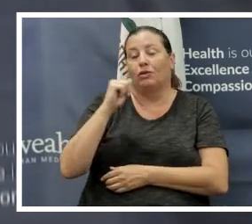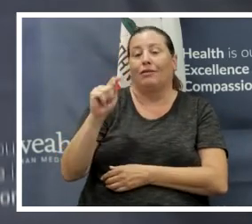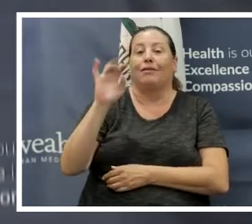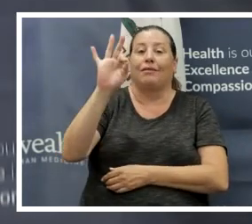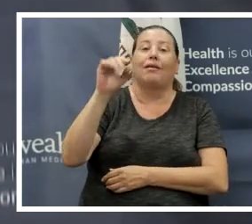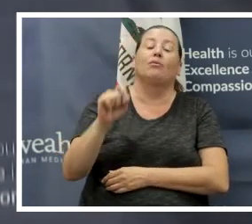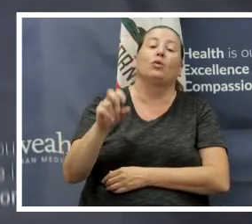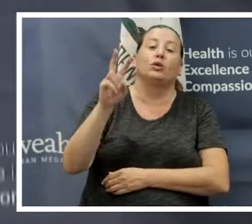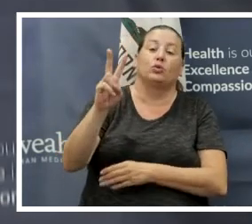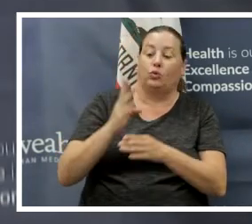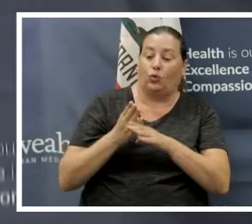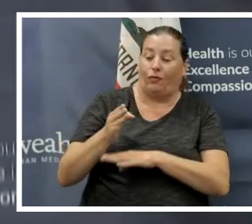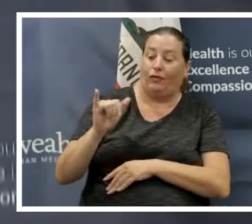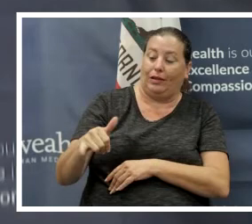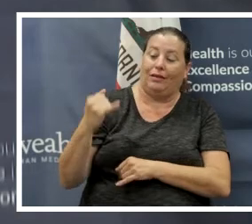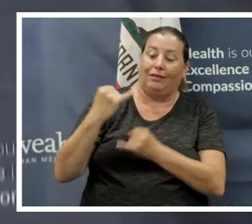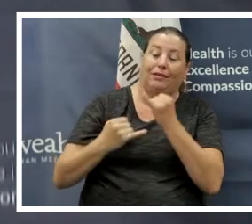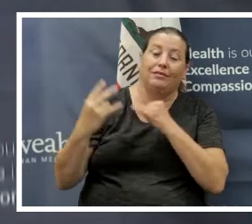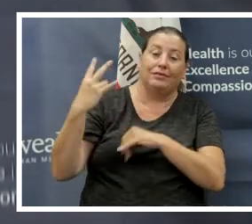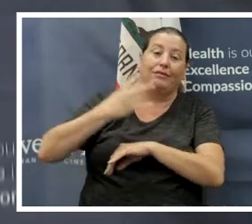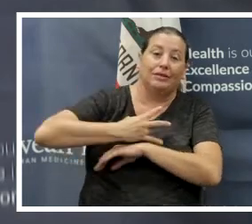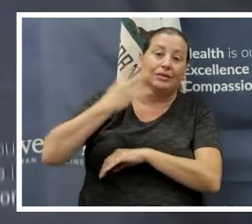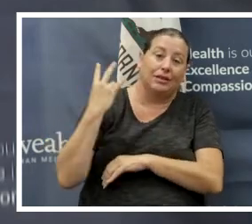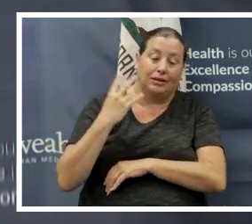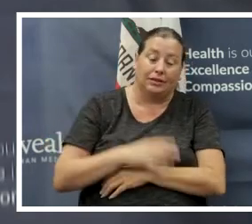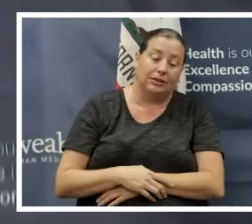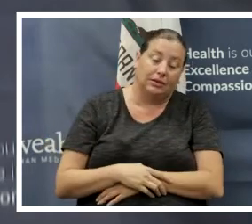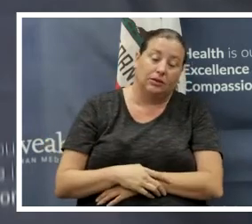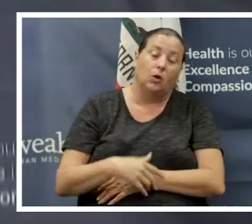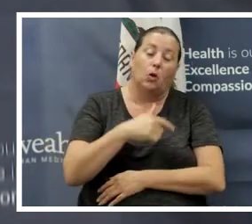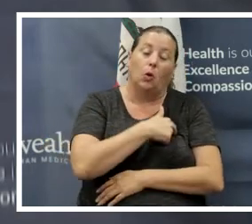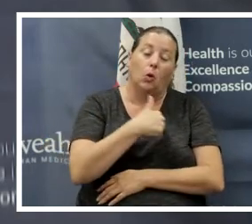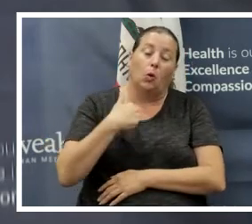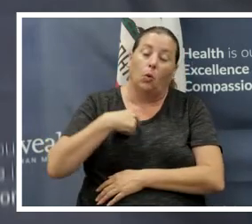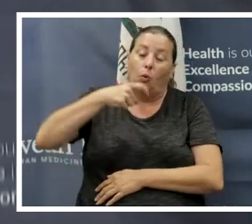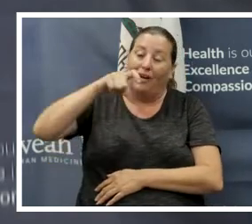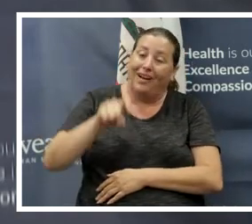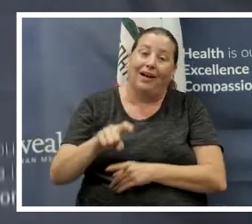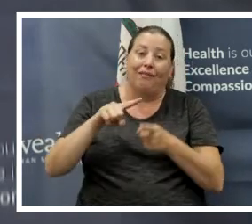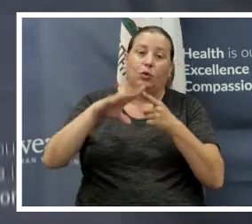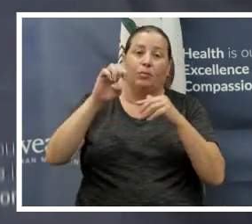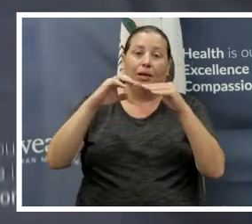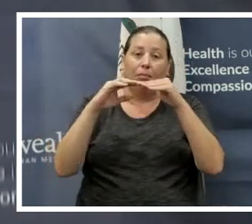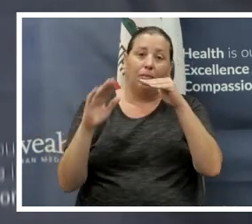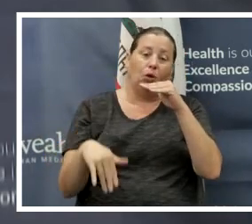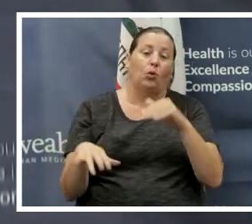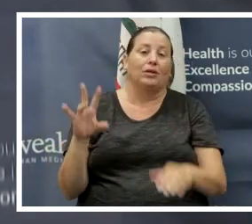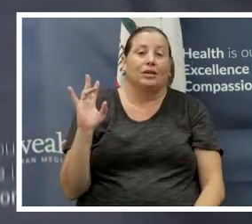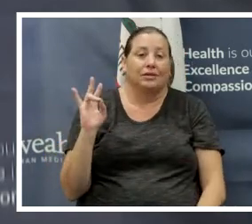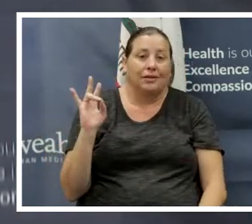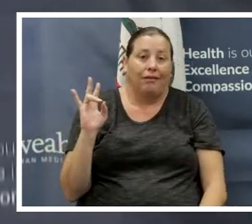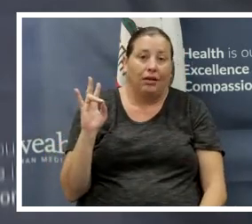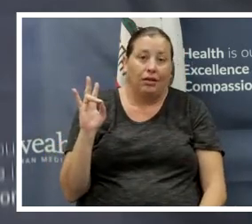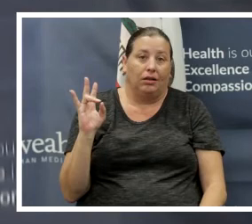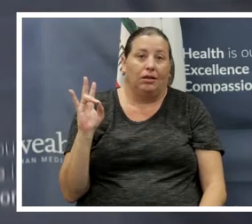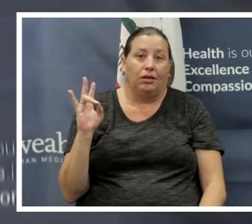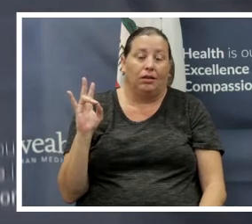days as of today. We need to be below 7 for a